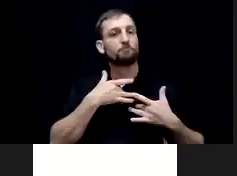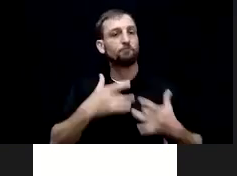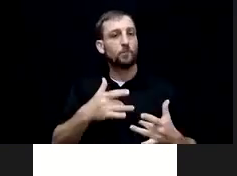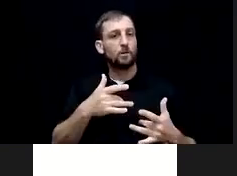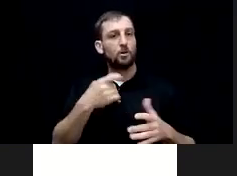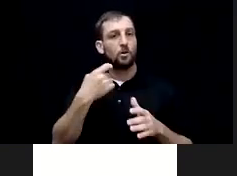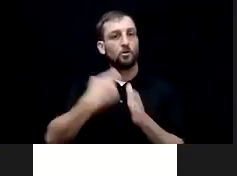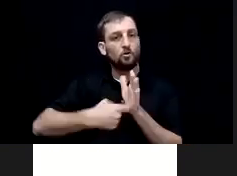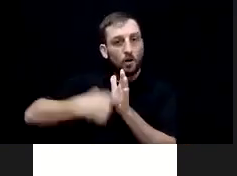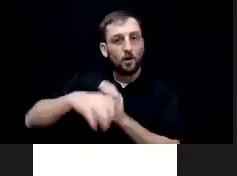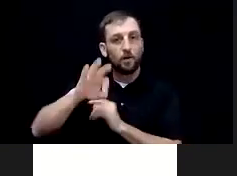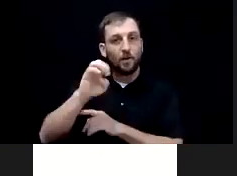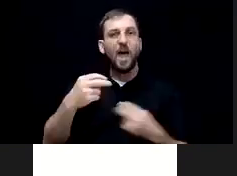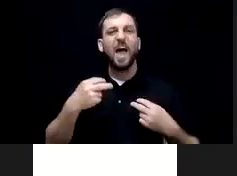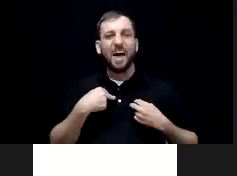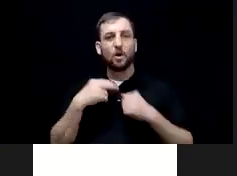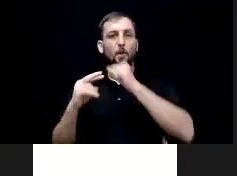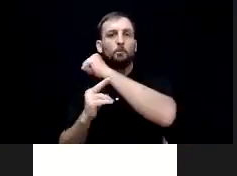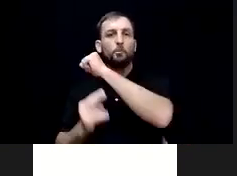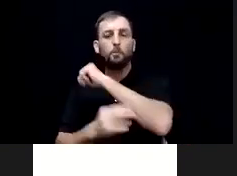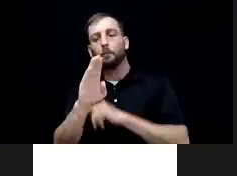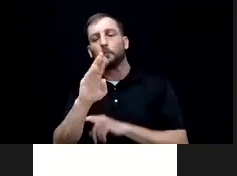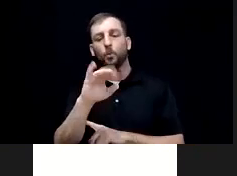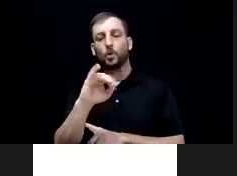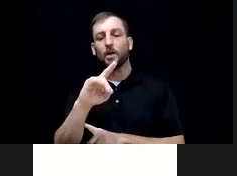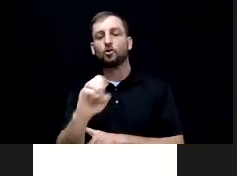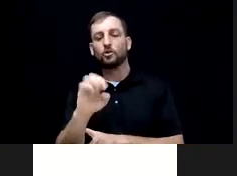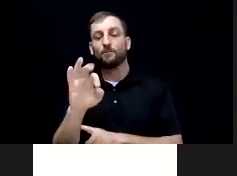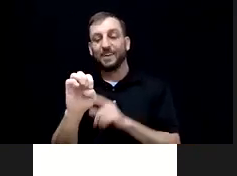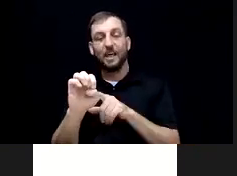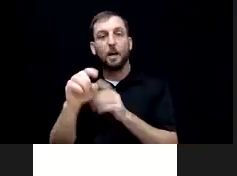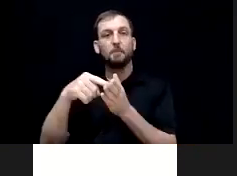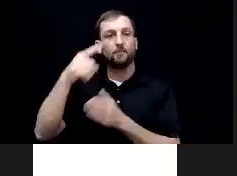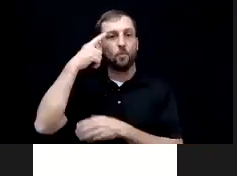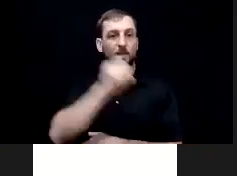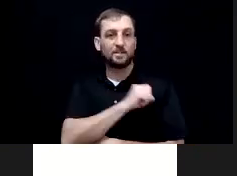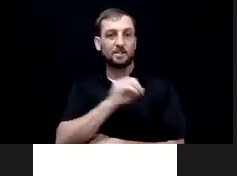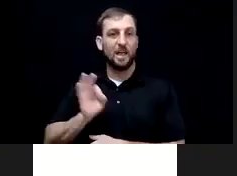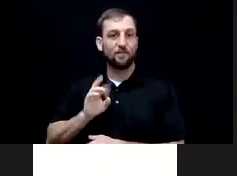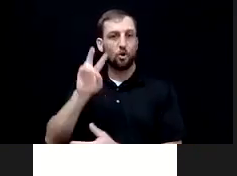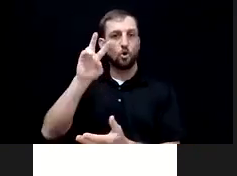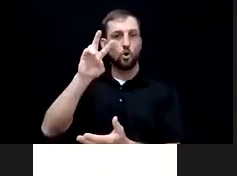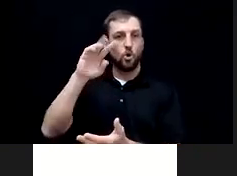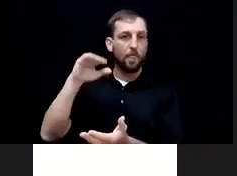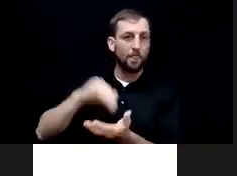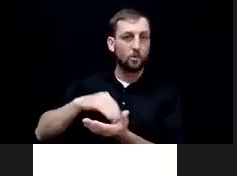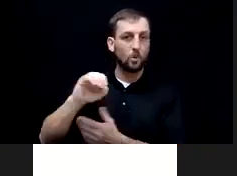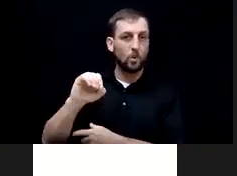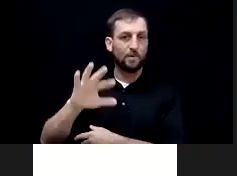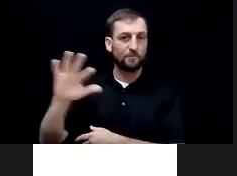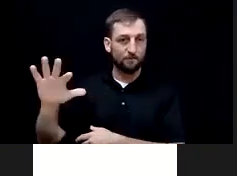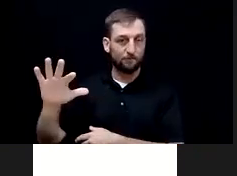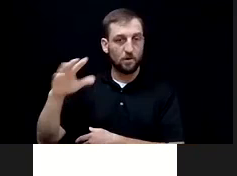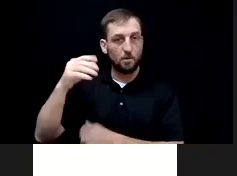fee, which pays for our staff, which is $2,055 per semester. And our